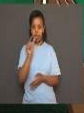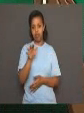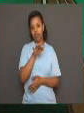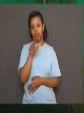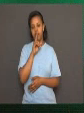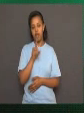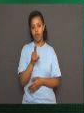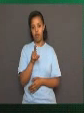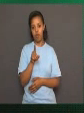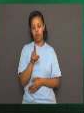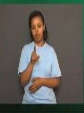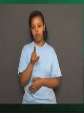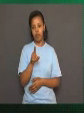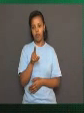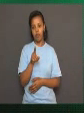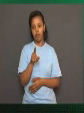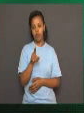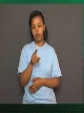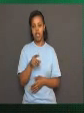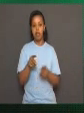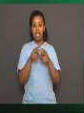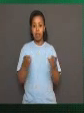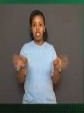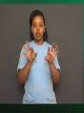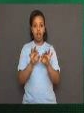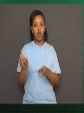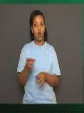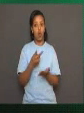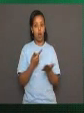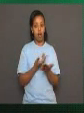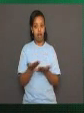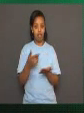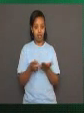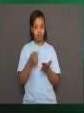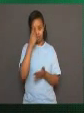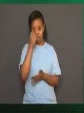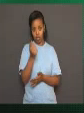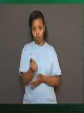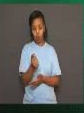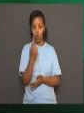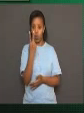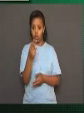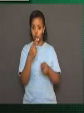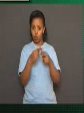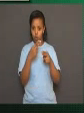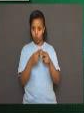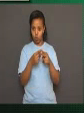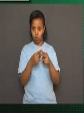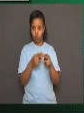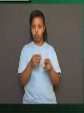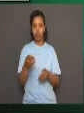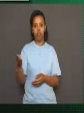letter. It is important to note that the two names are underlined